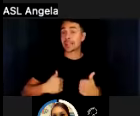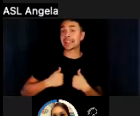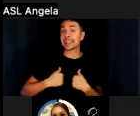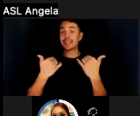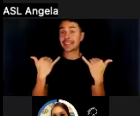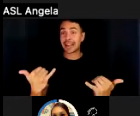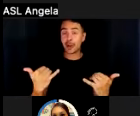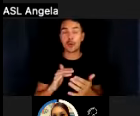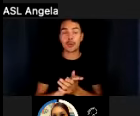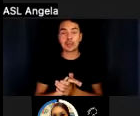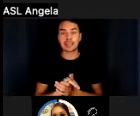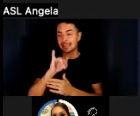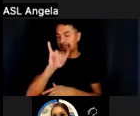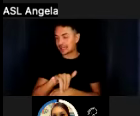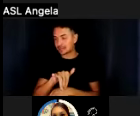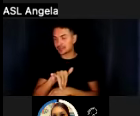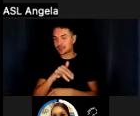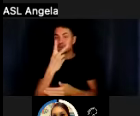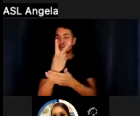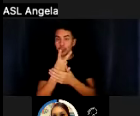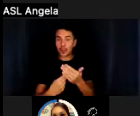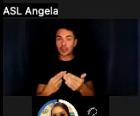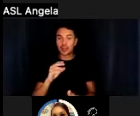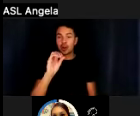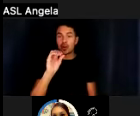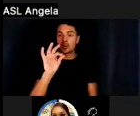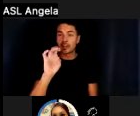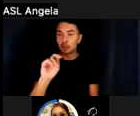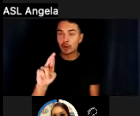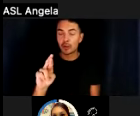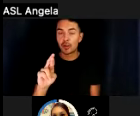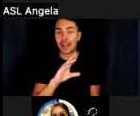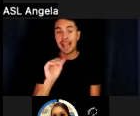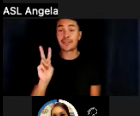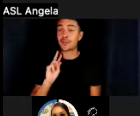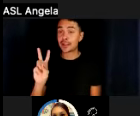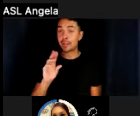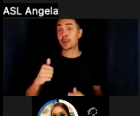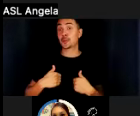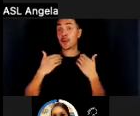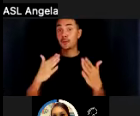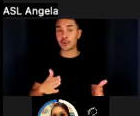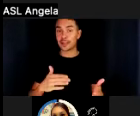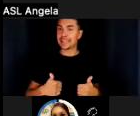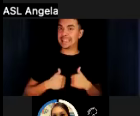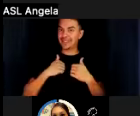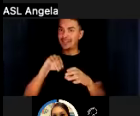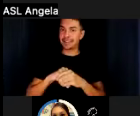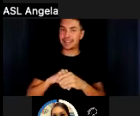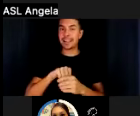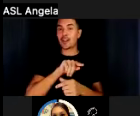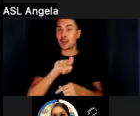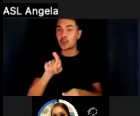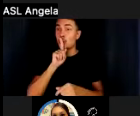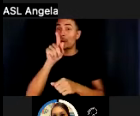and that both offenders and victims and survivors are living in. Those